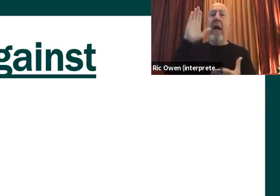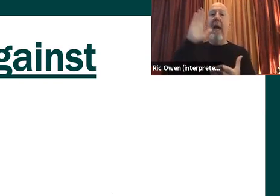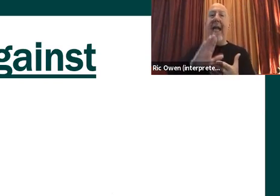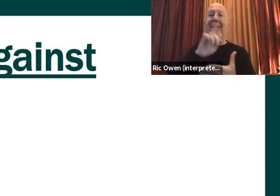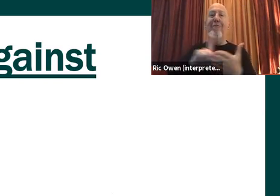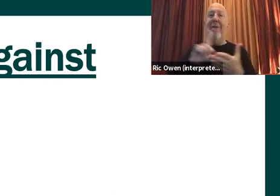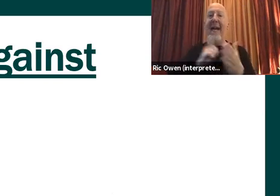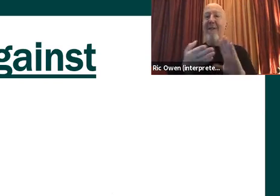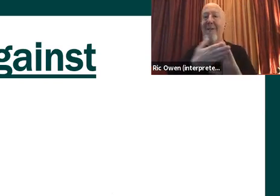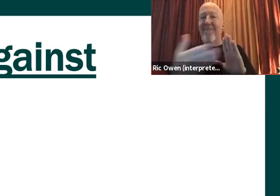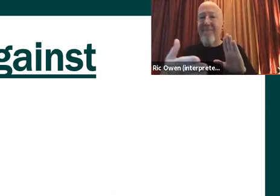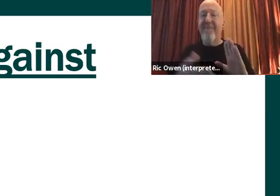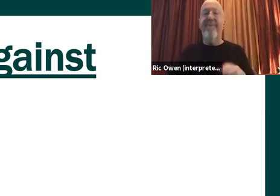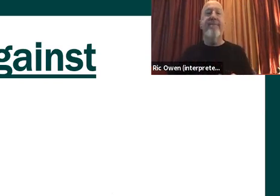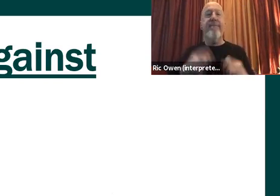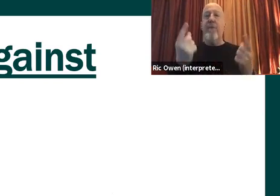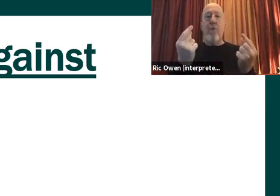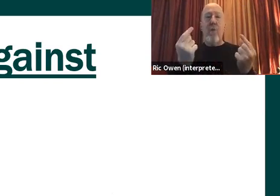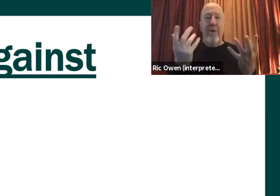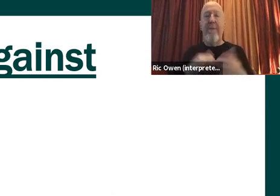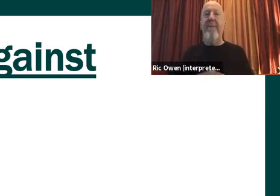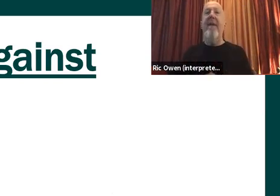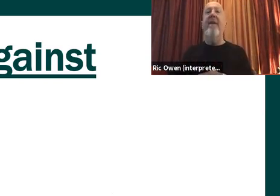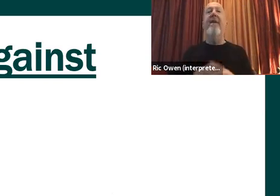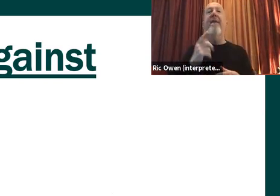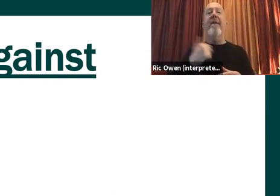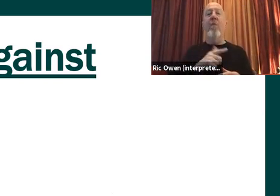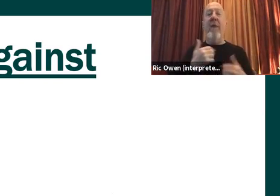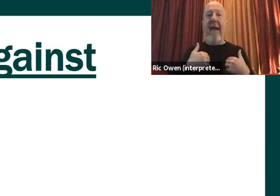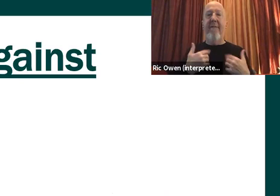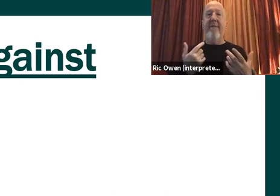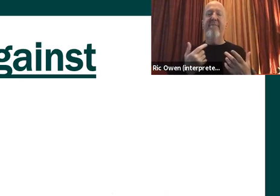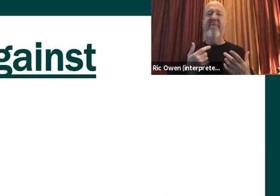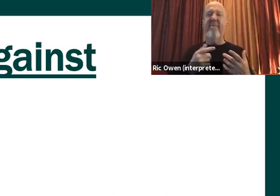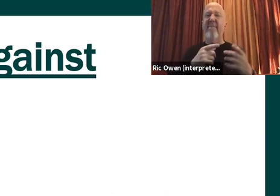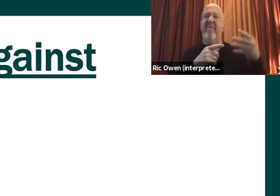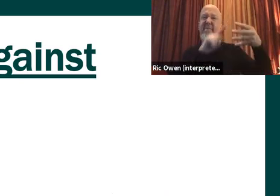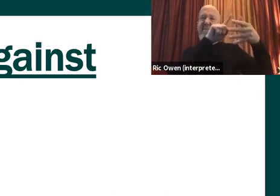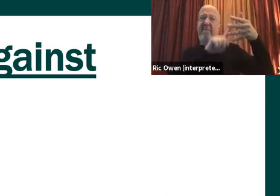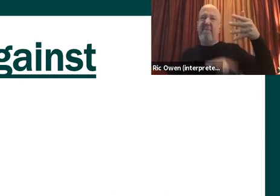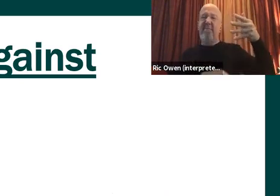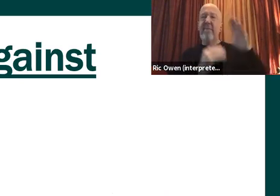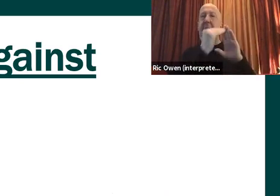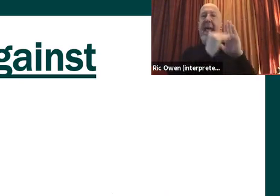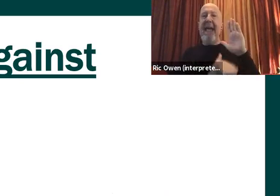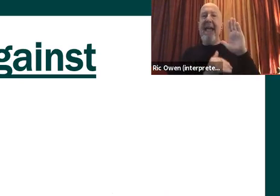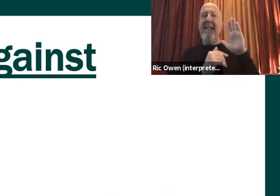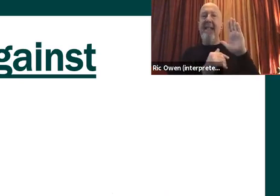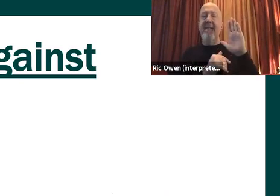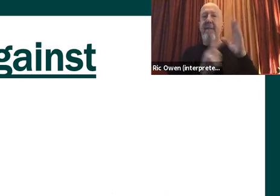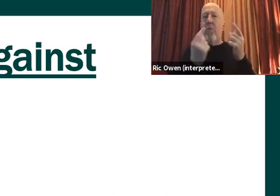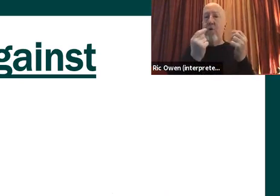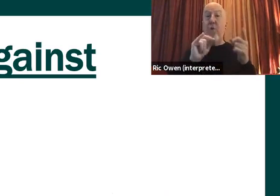so what do you do? We have this kind of full list of what to do if